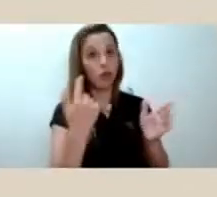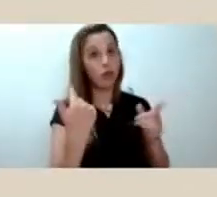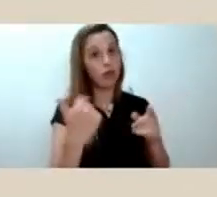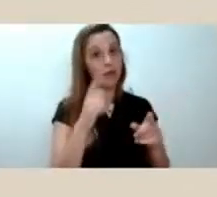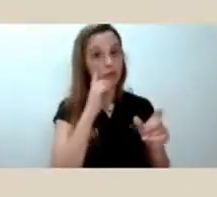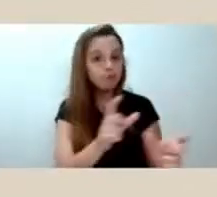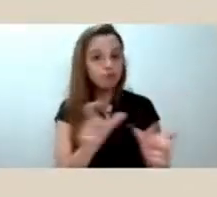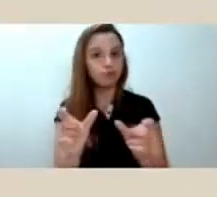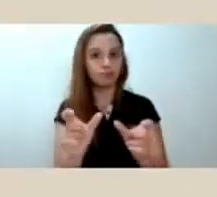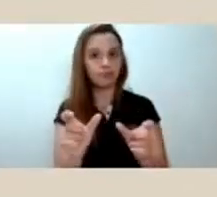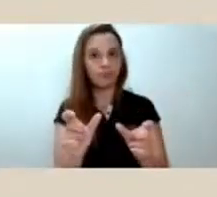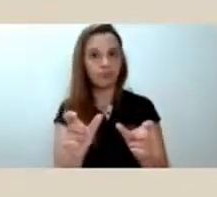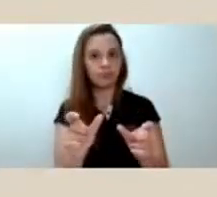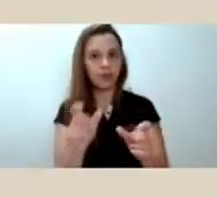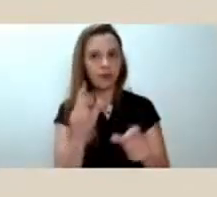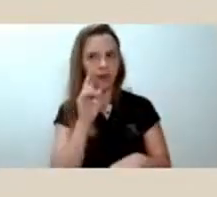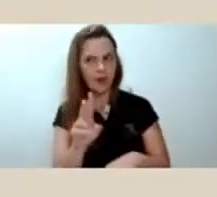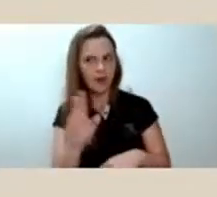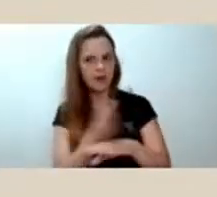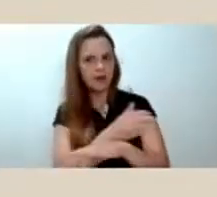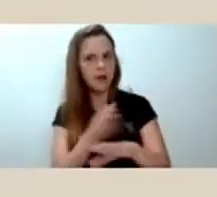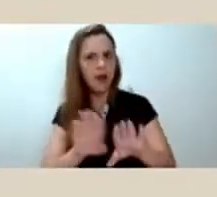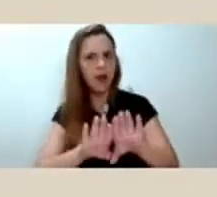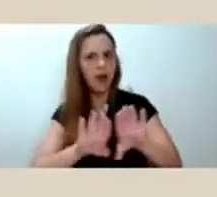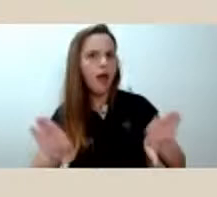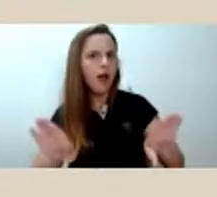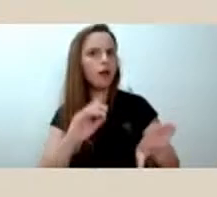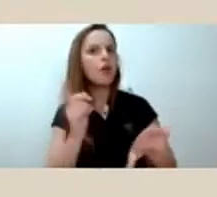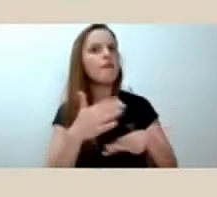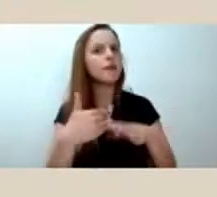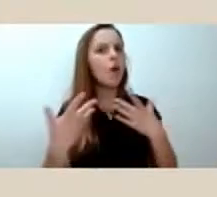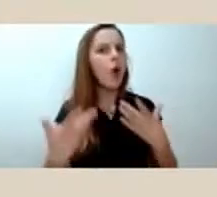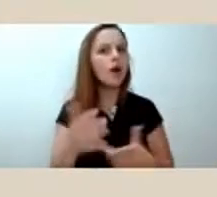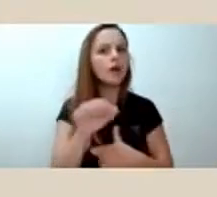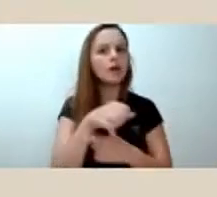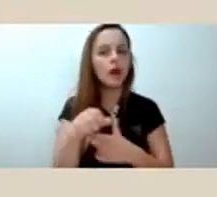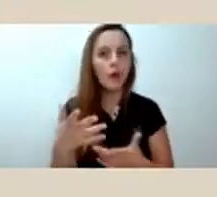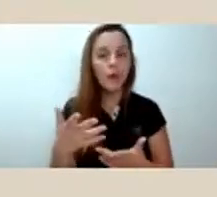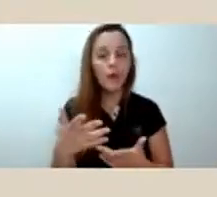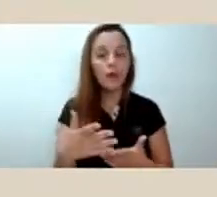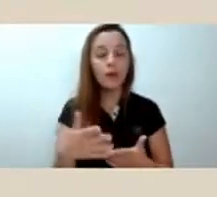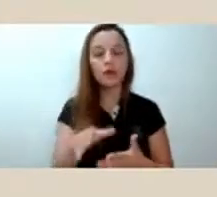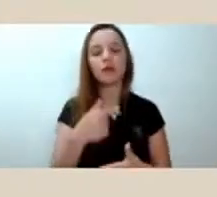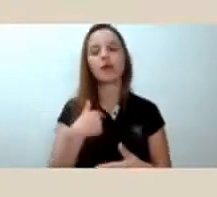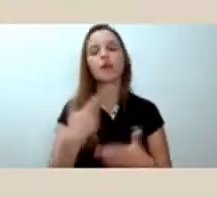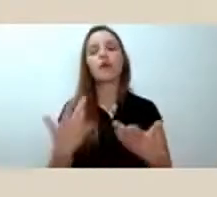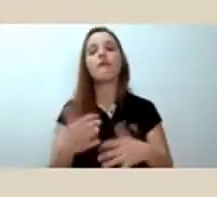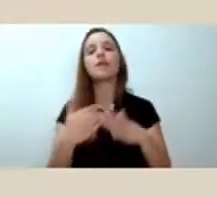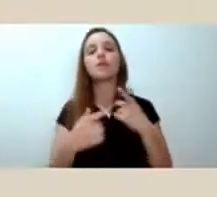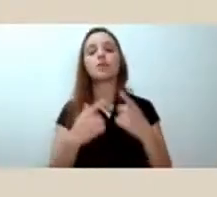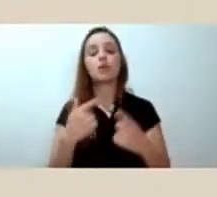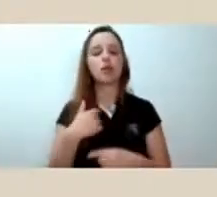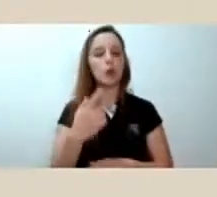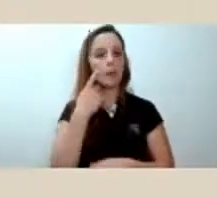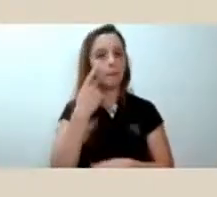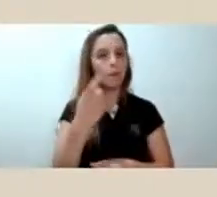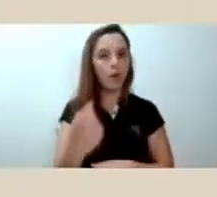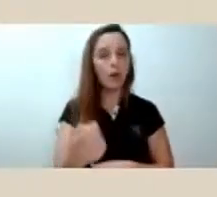we're still segregating or not. If you go through the plan, so I did this, I looked for the word teacher,